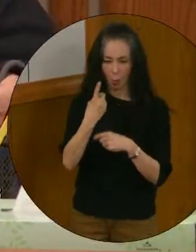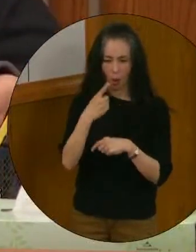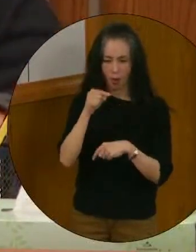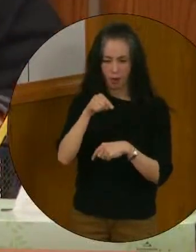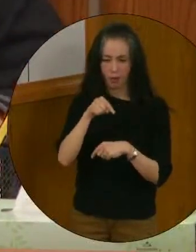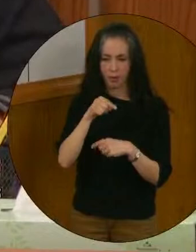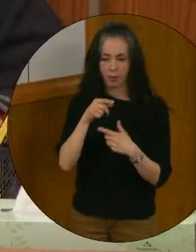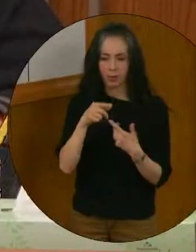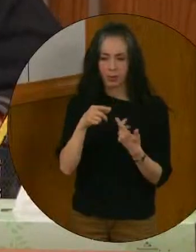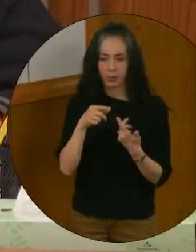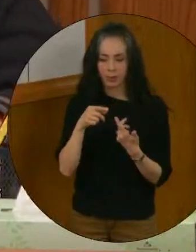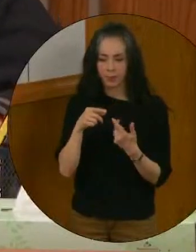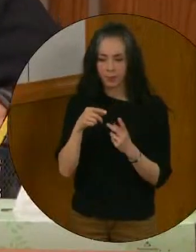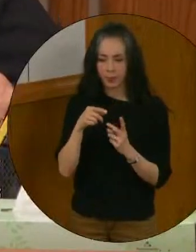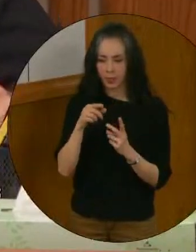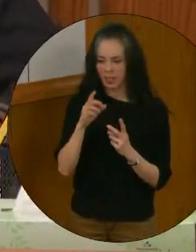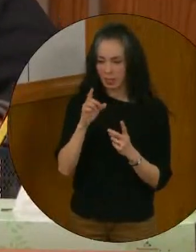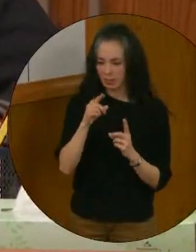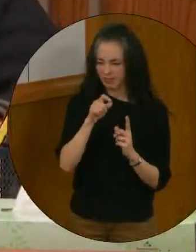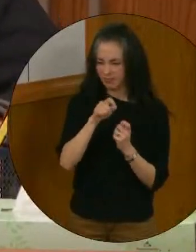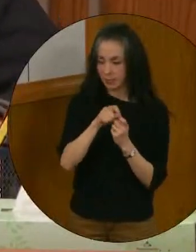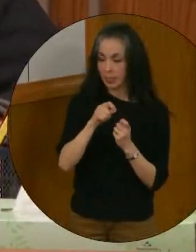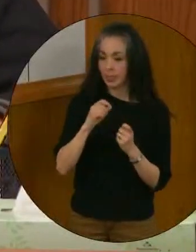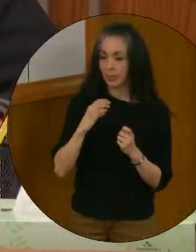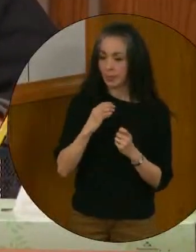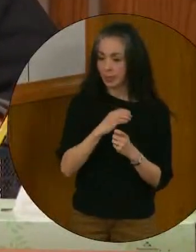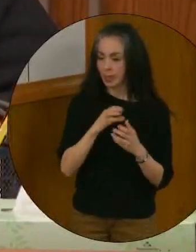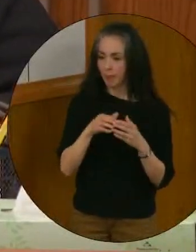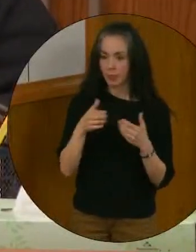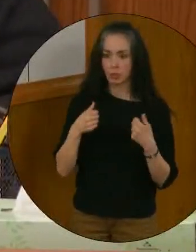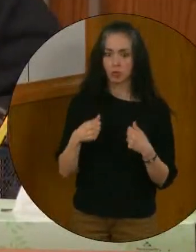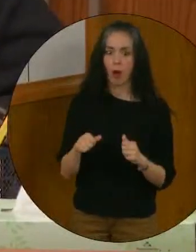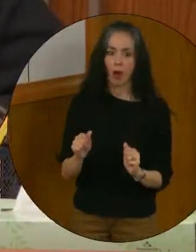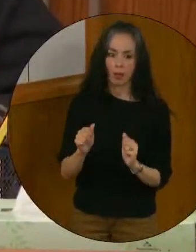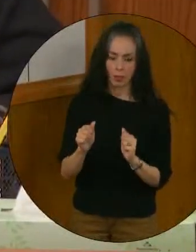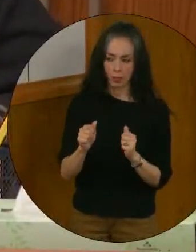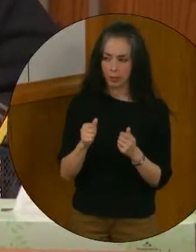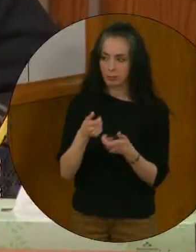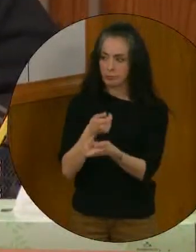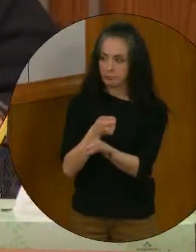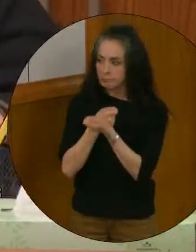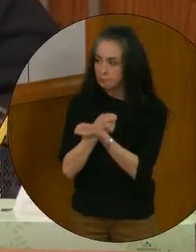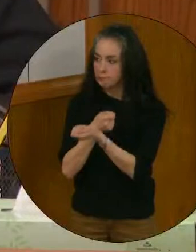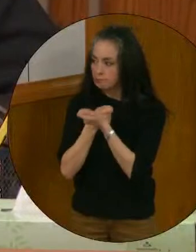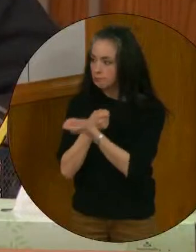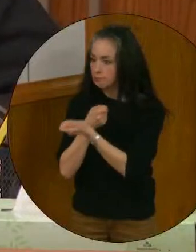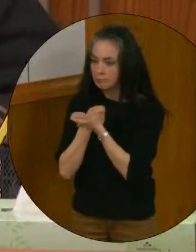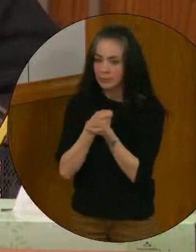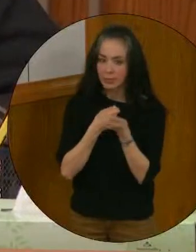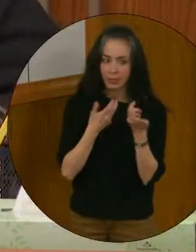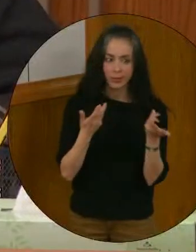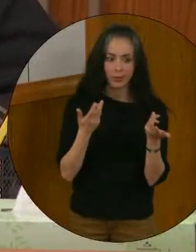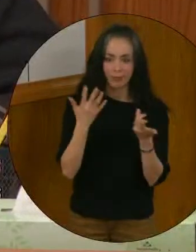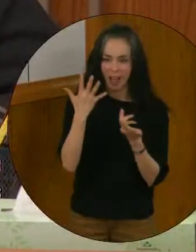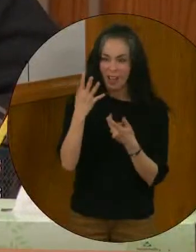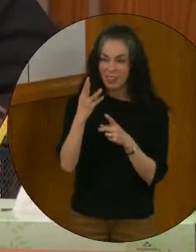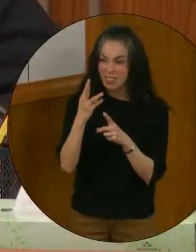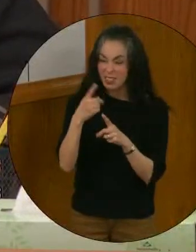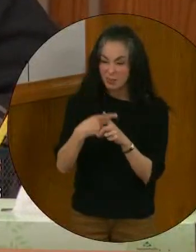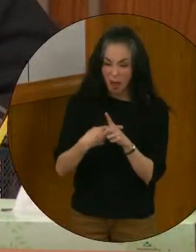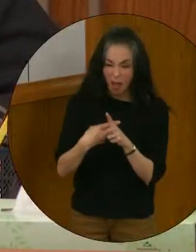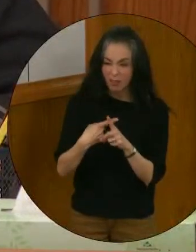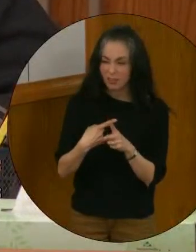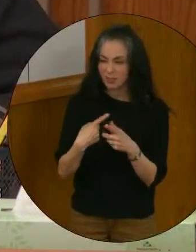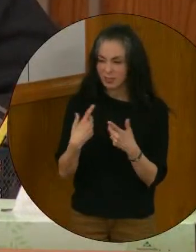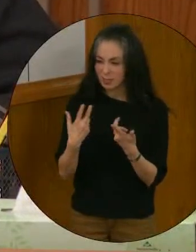on the zoning committee. I have been trying, to get someone for probably about the last 5 or 6 months, and every